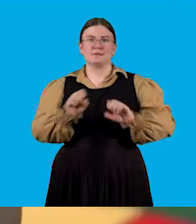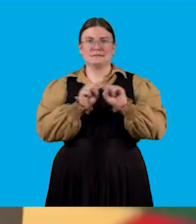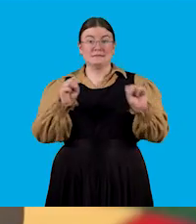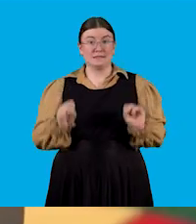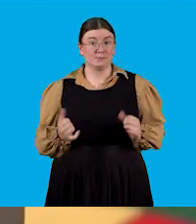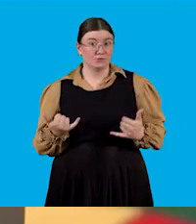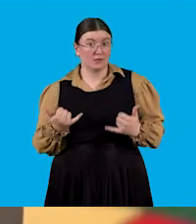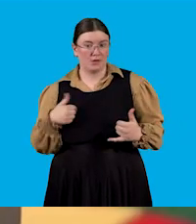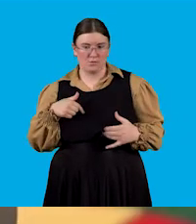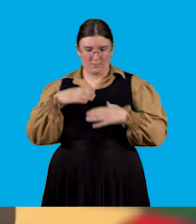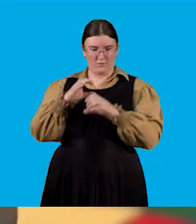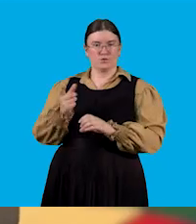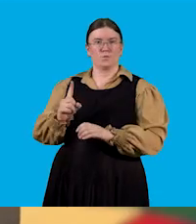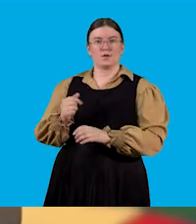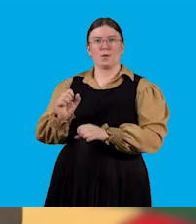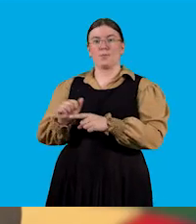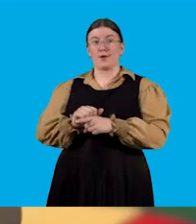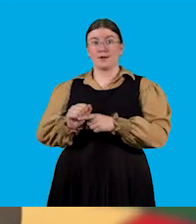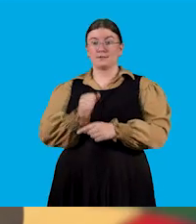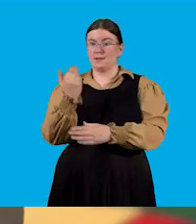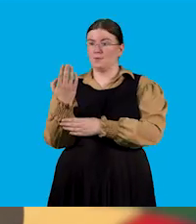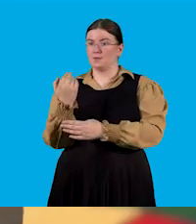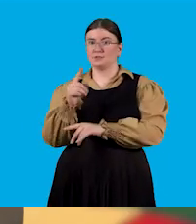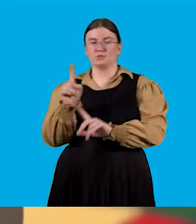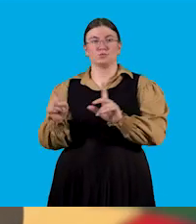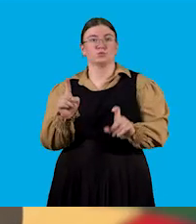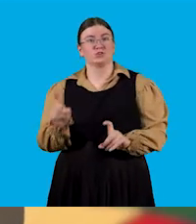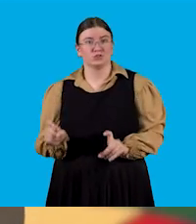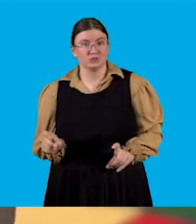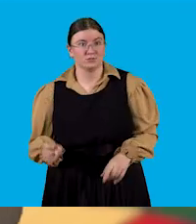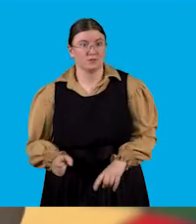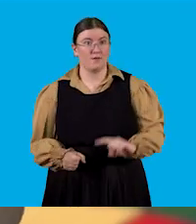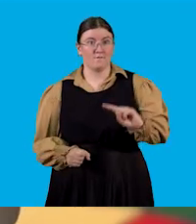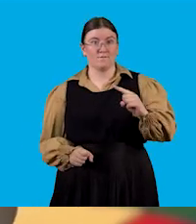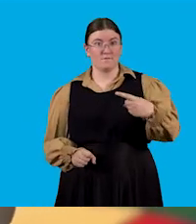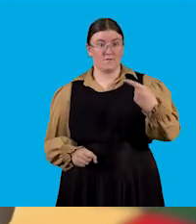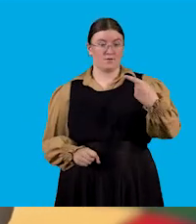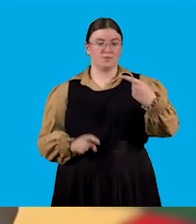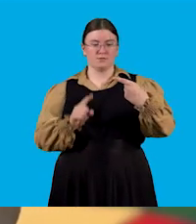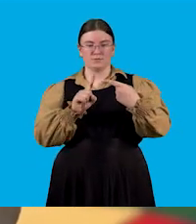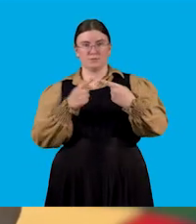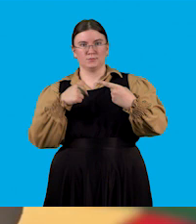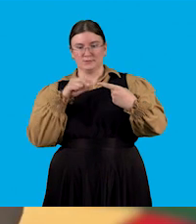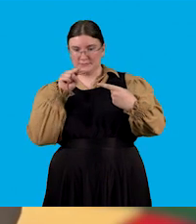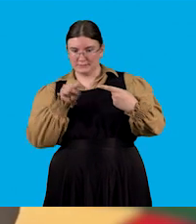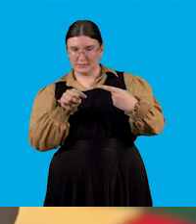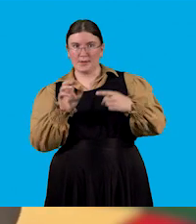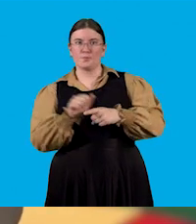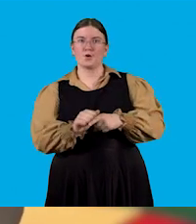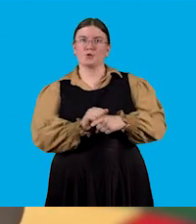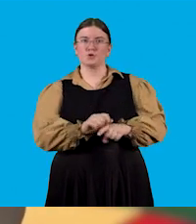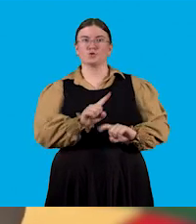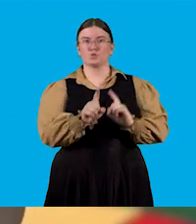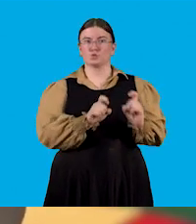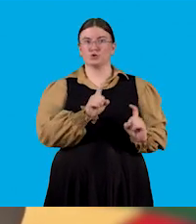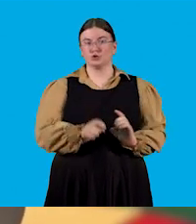of the lesson, we will be looking at practice and application questions. So first, we will look at